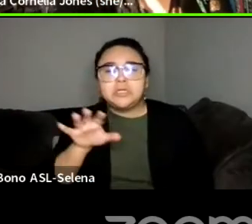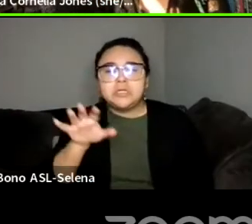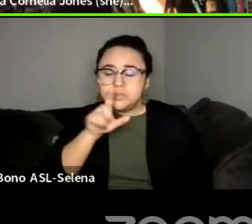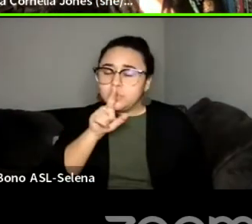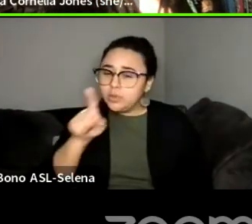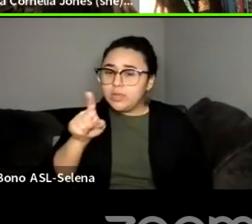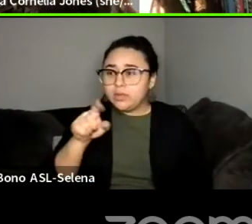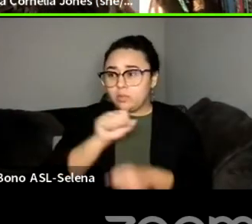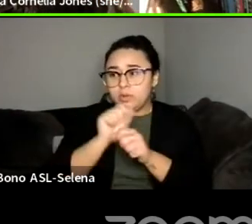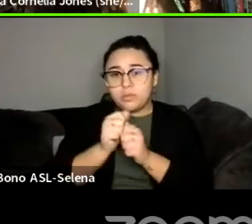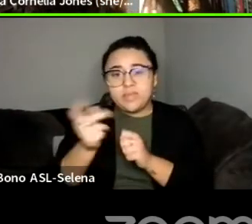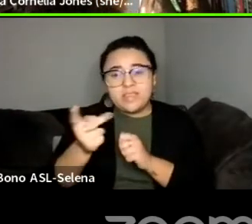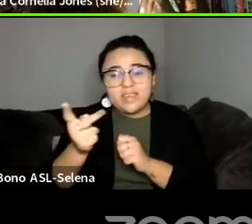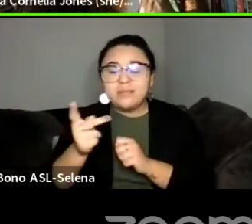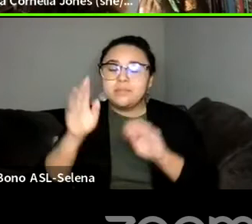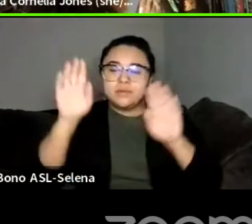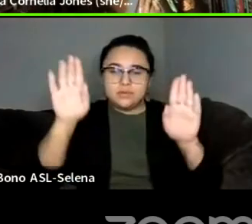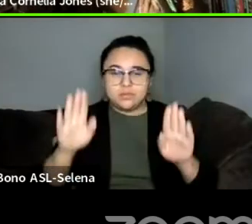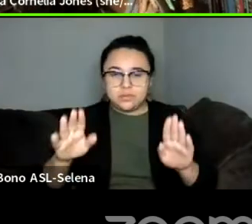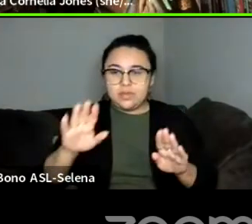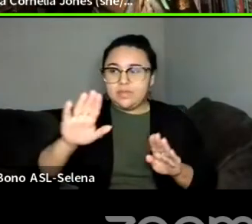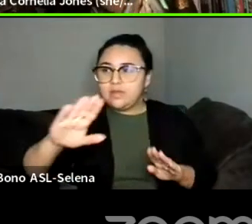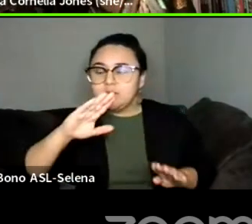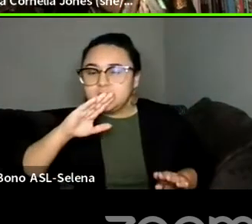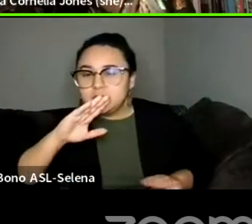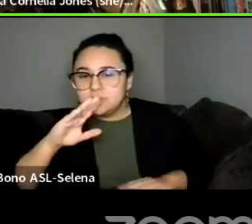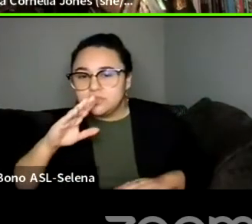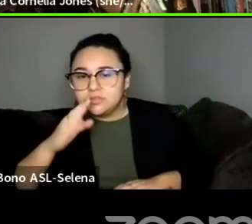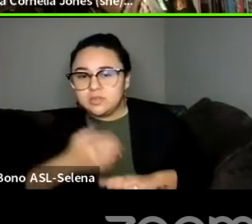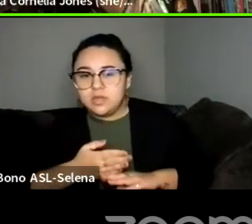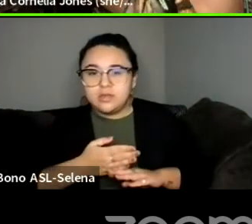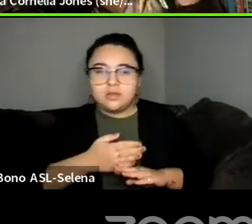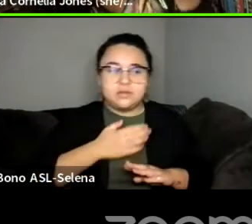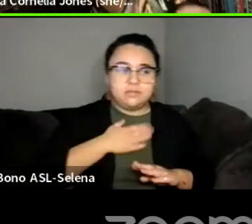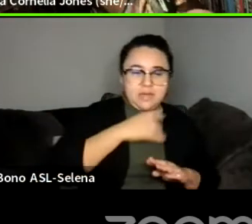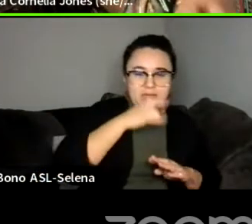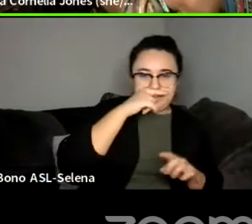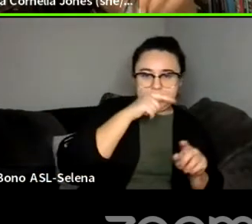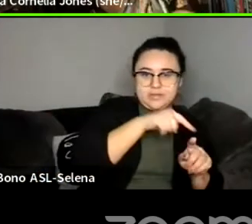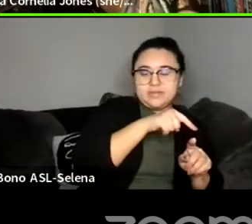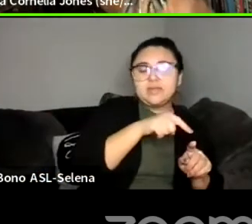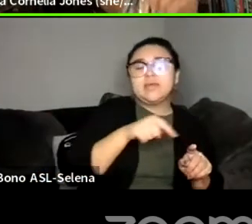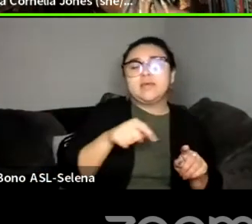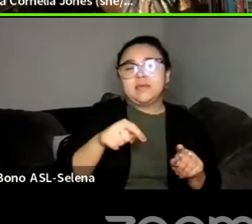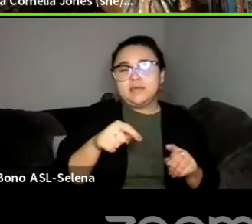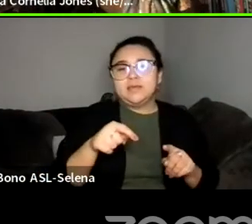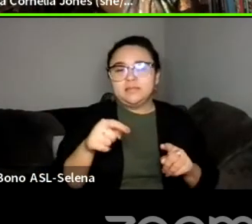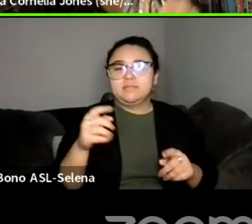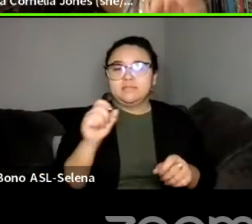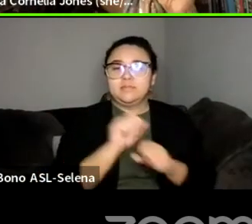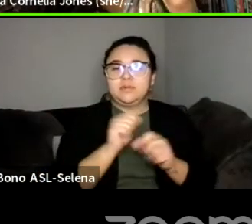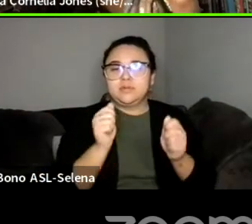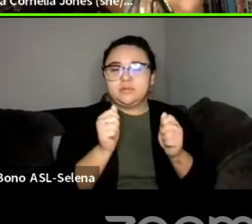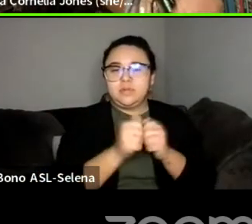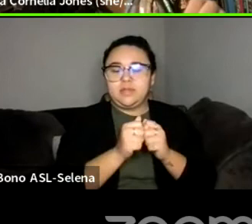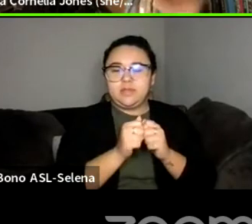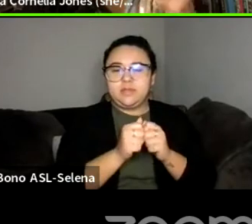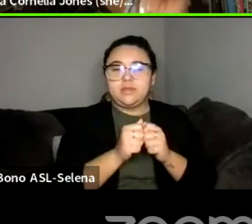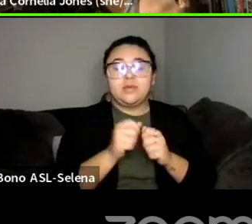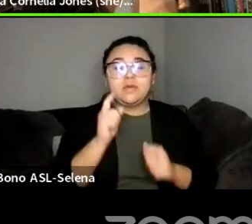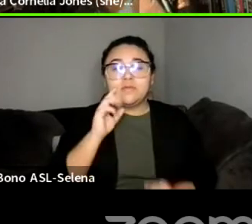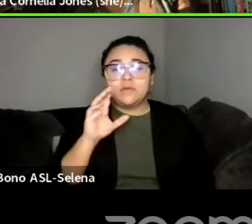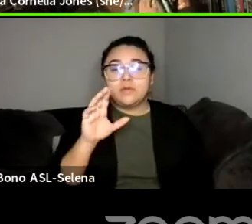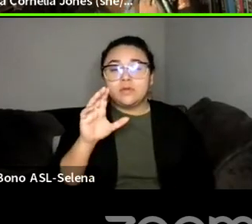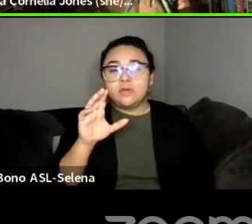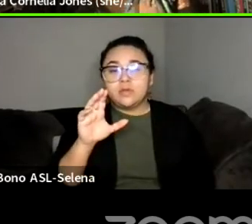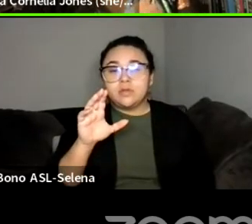because their daughter and my kids, I think when we worked on Cole Country, most